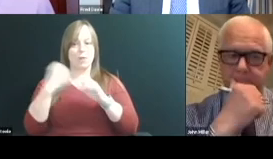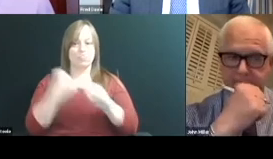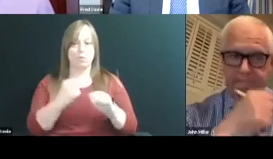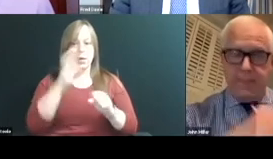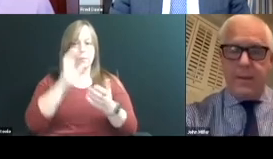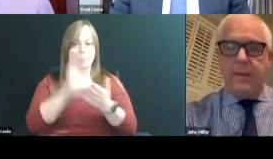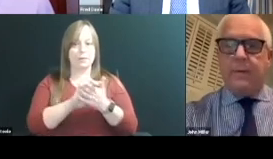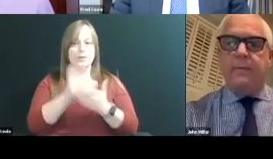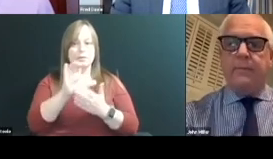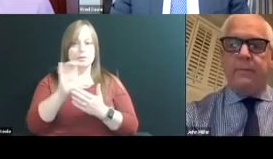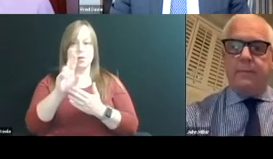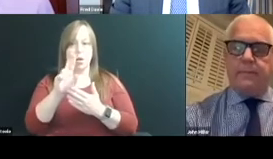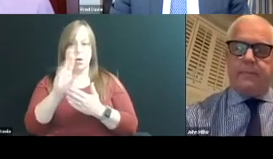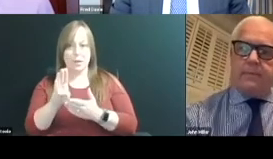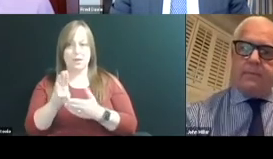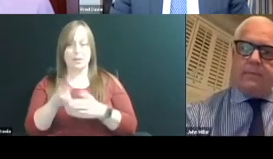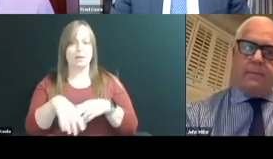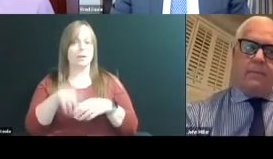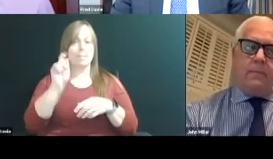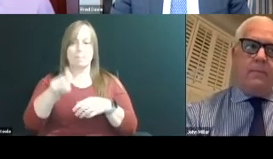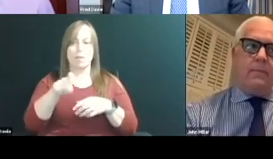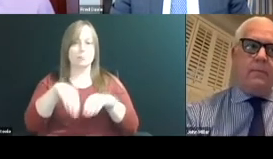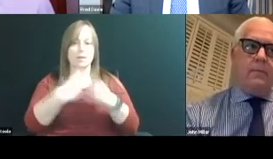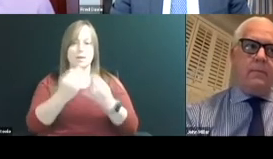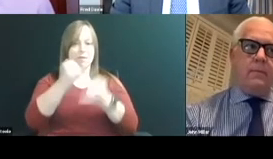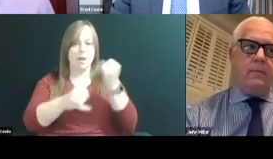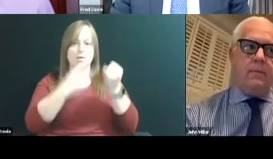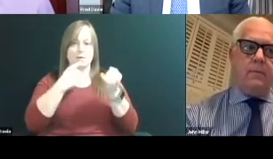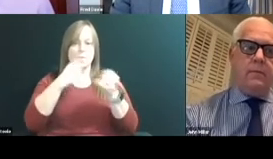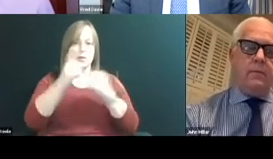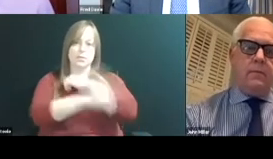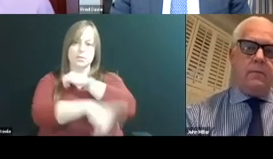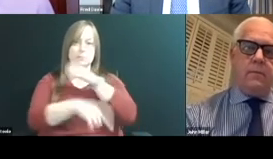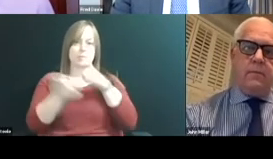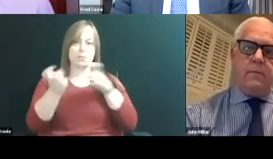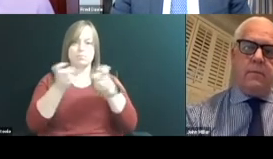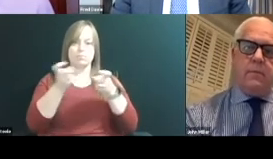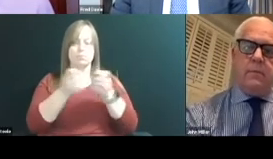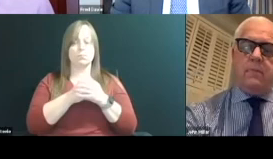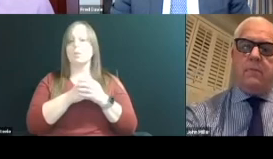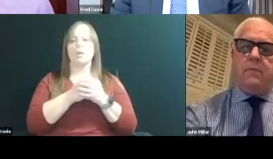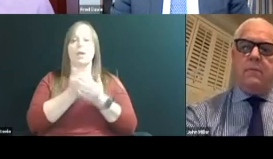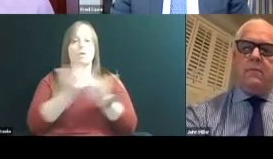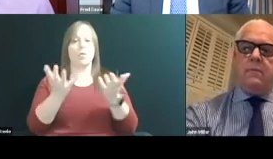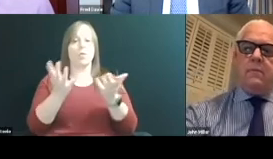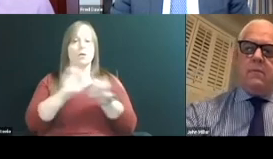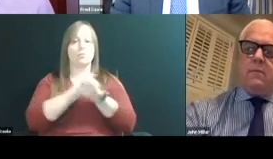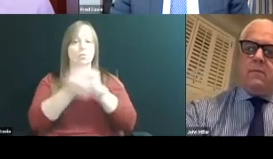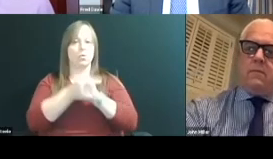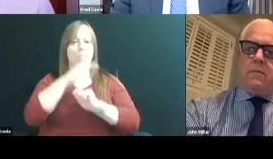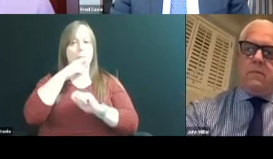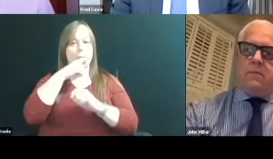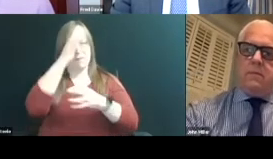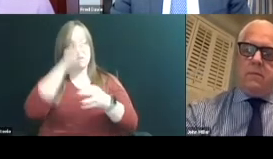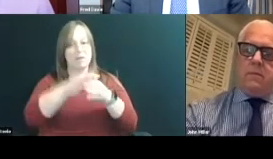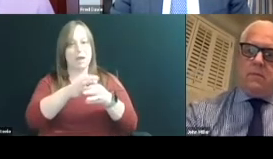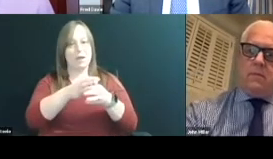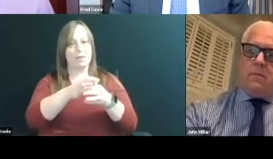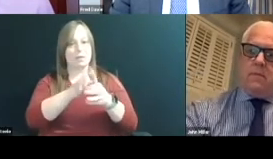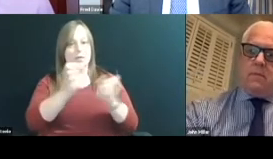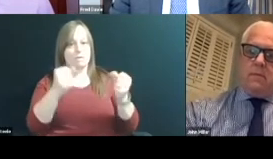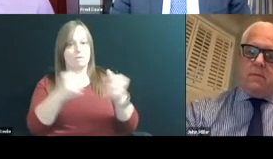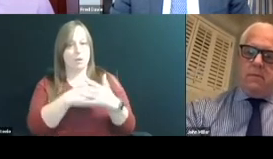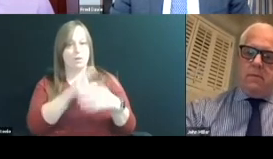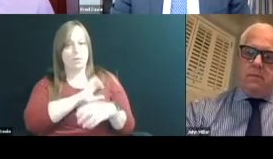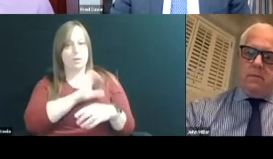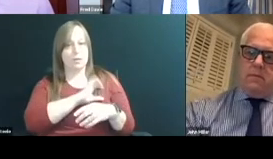believe in. The CCRB must be given the final say over disciplinary matters. If we ever want to restore the public's faith in fair policing, we